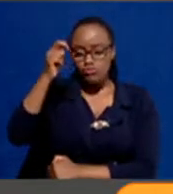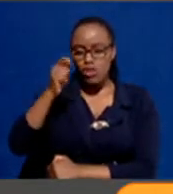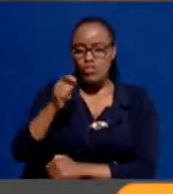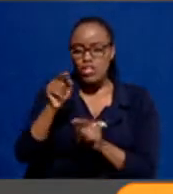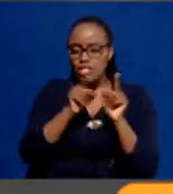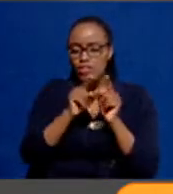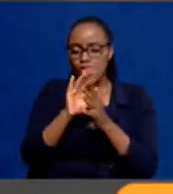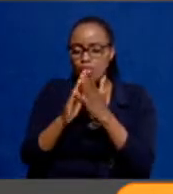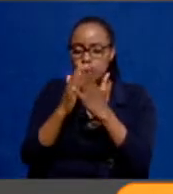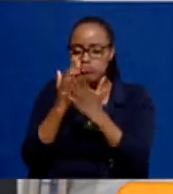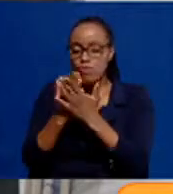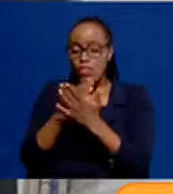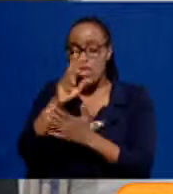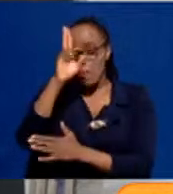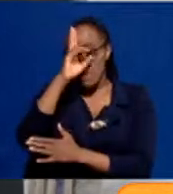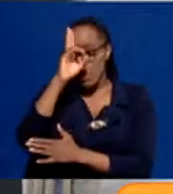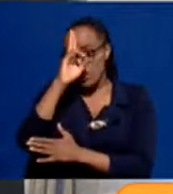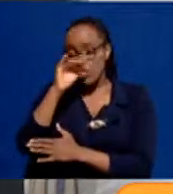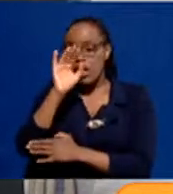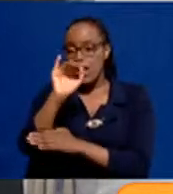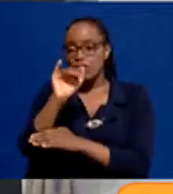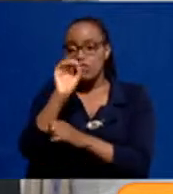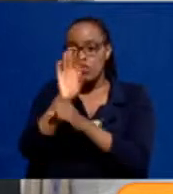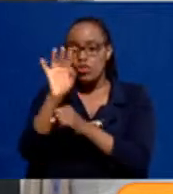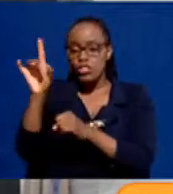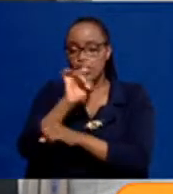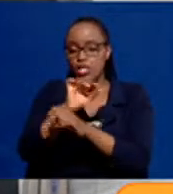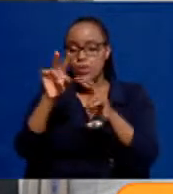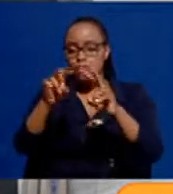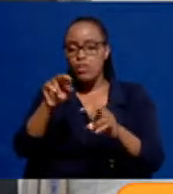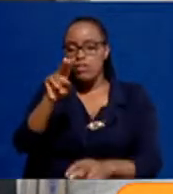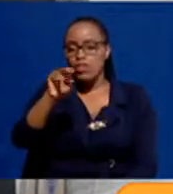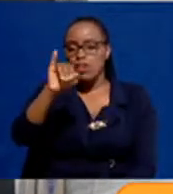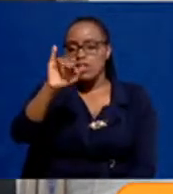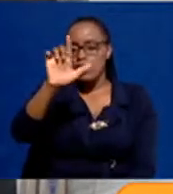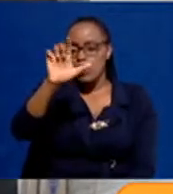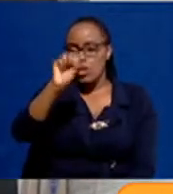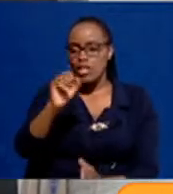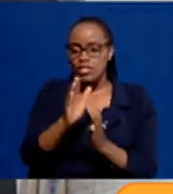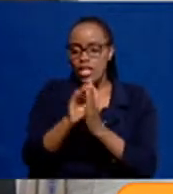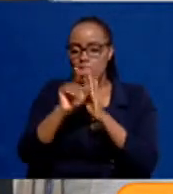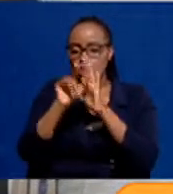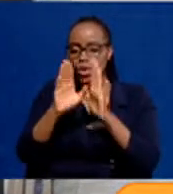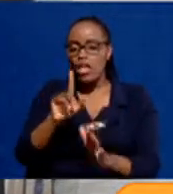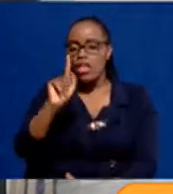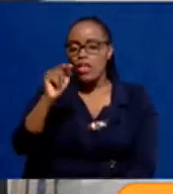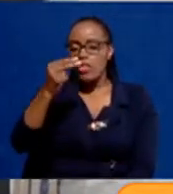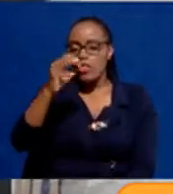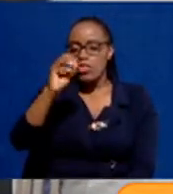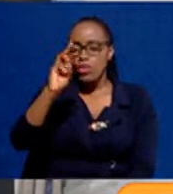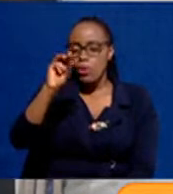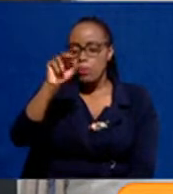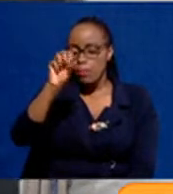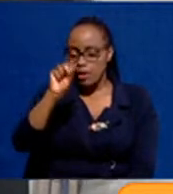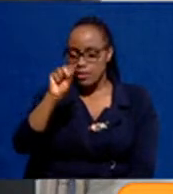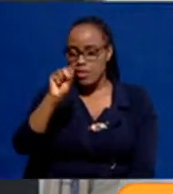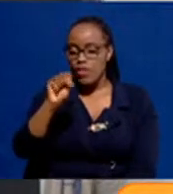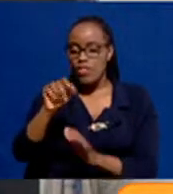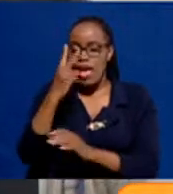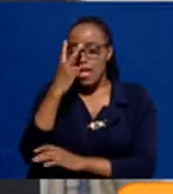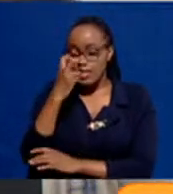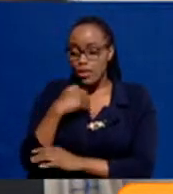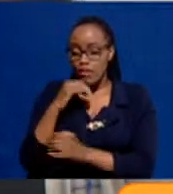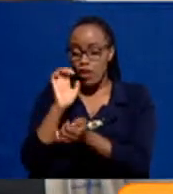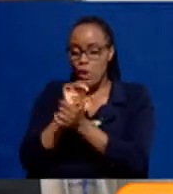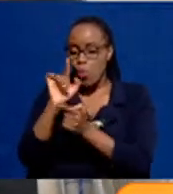miscellaneous application, police sought 14 days to investigate Nicholas Ndolo and lawyer Thomas Otieno Ngoe. The suspects were